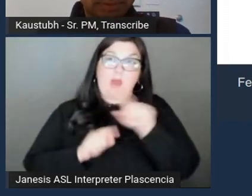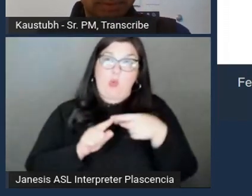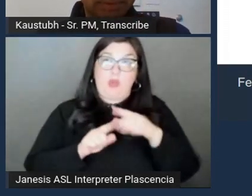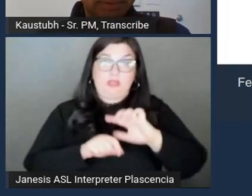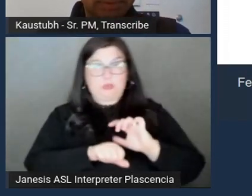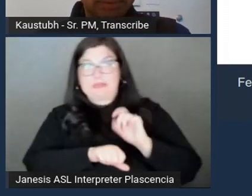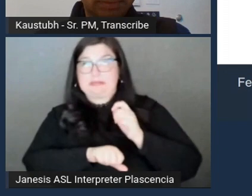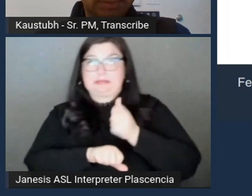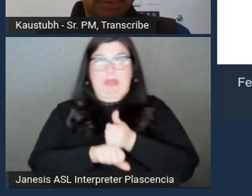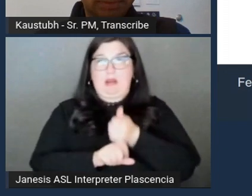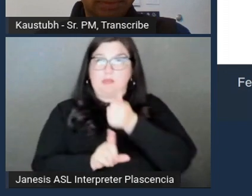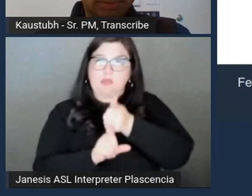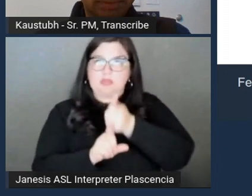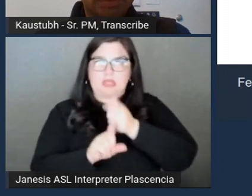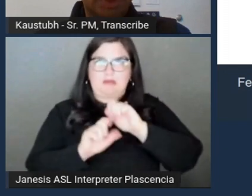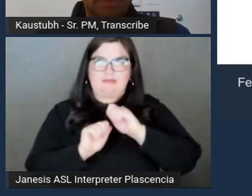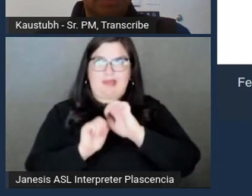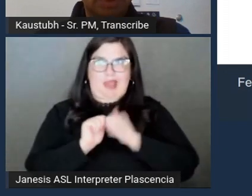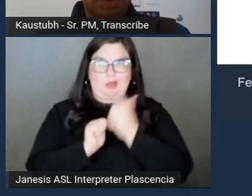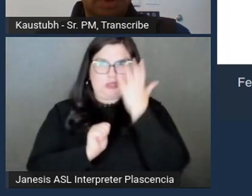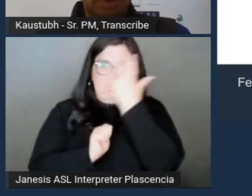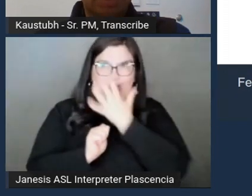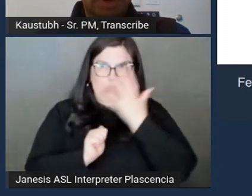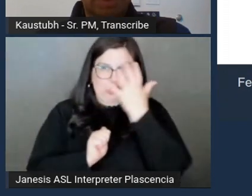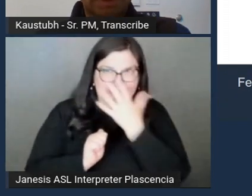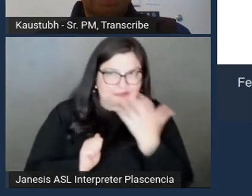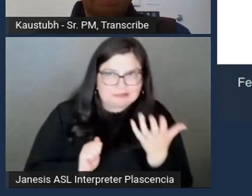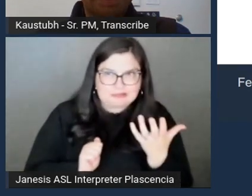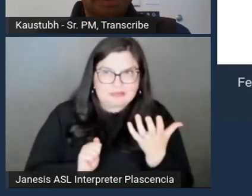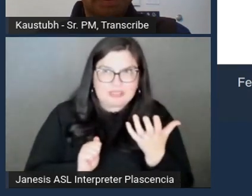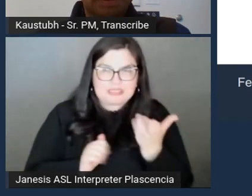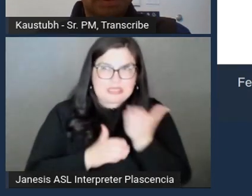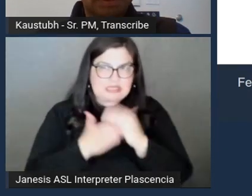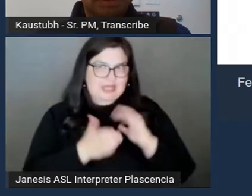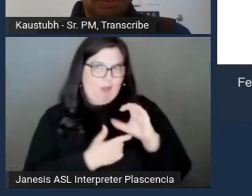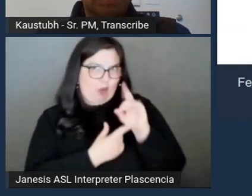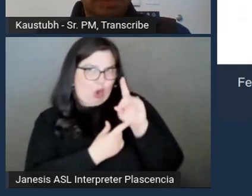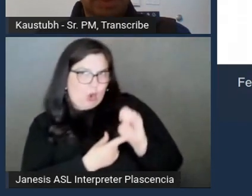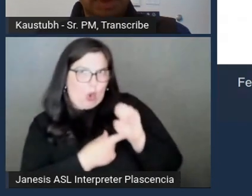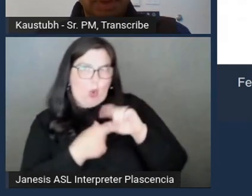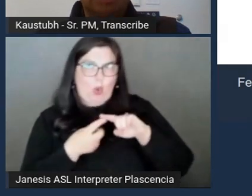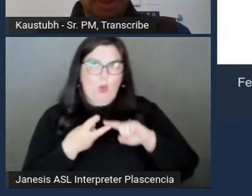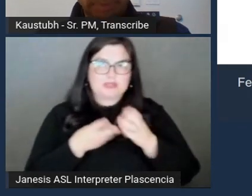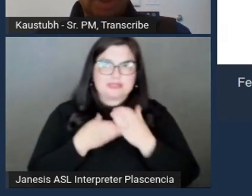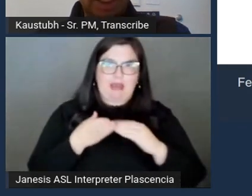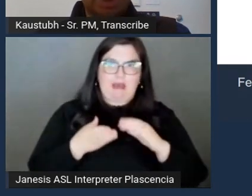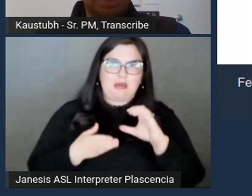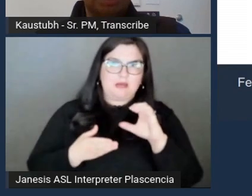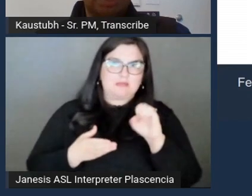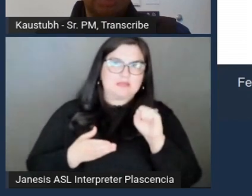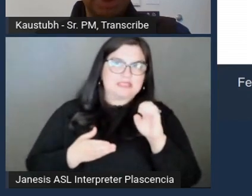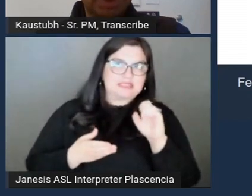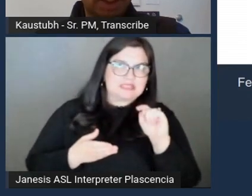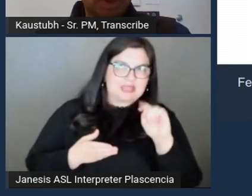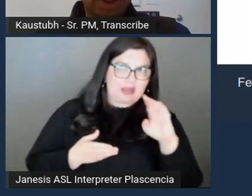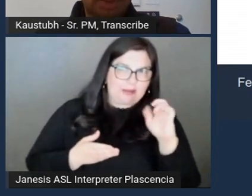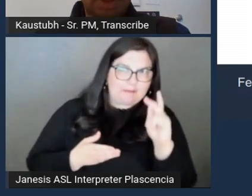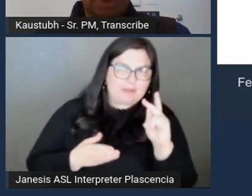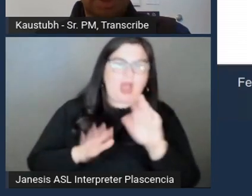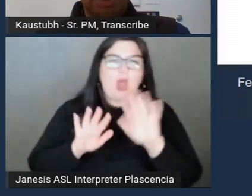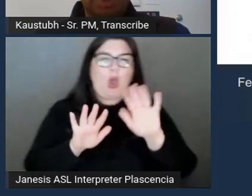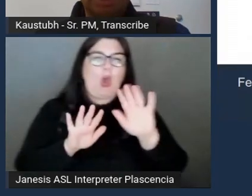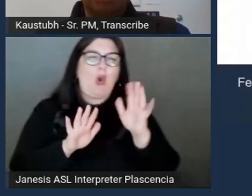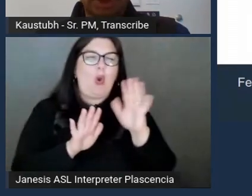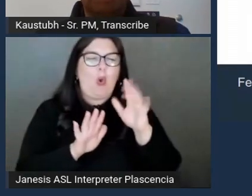look like? Is there like is it like some code? Is it some syntax? What do you do? Yeah, let me start with the